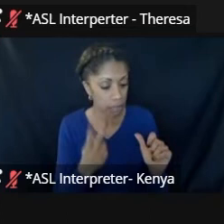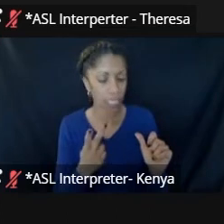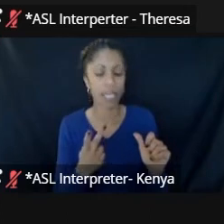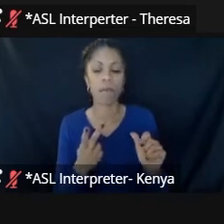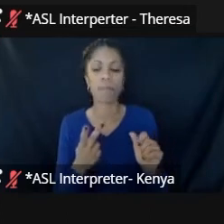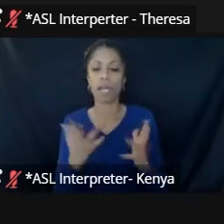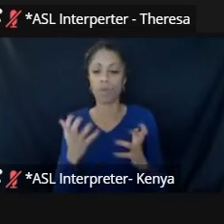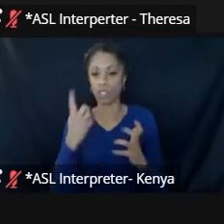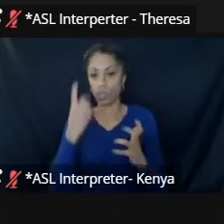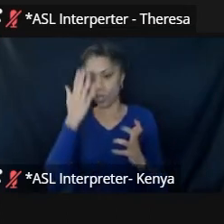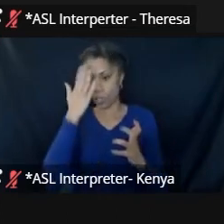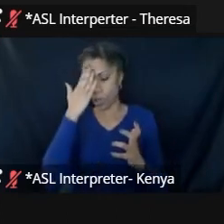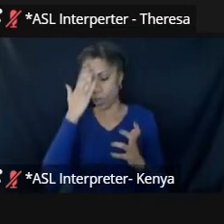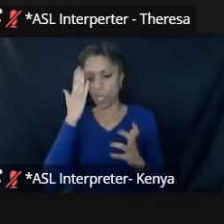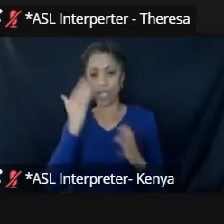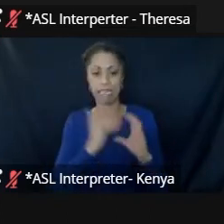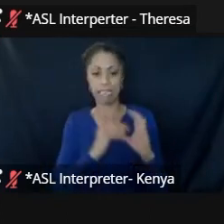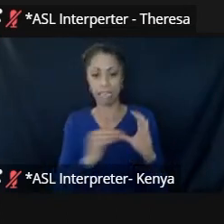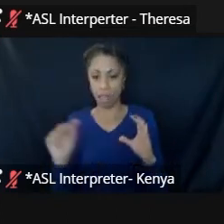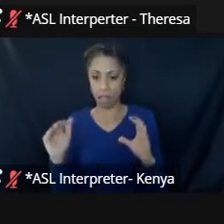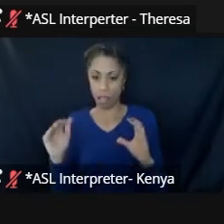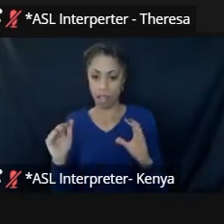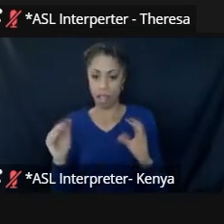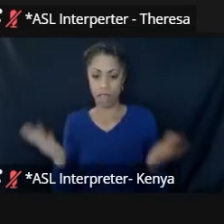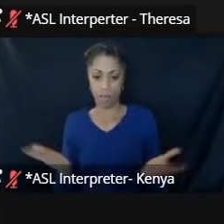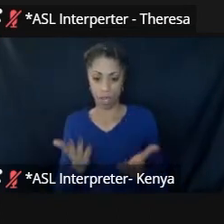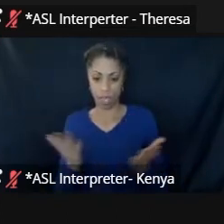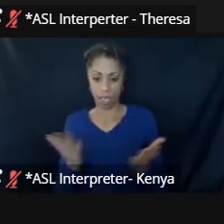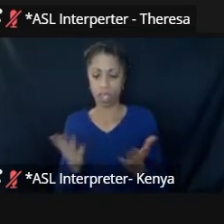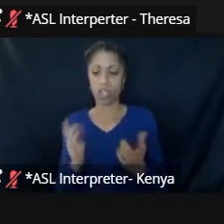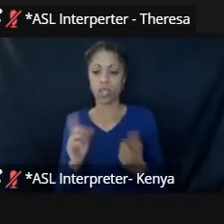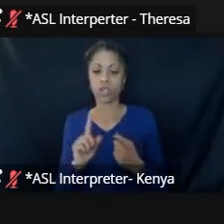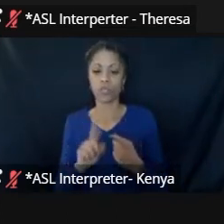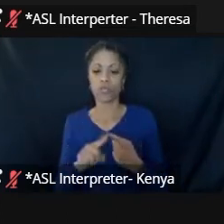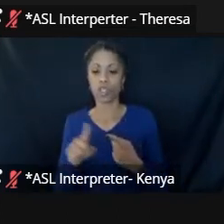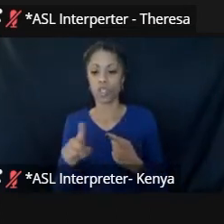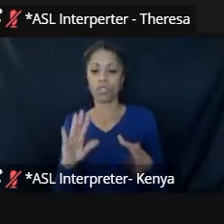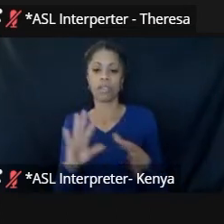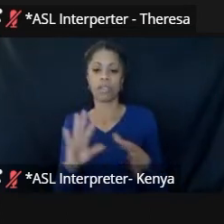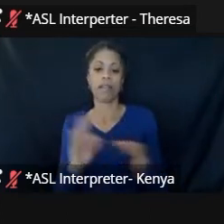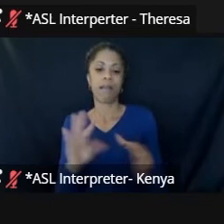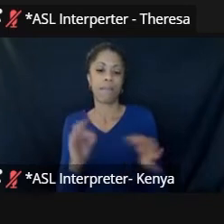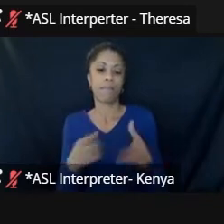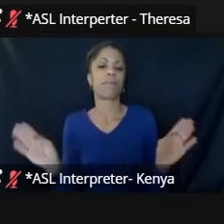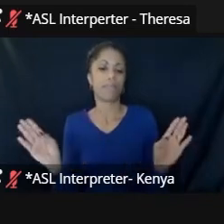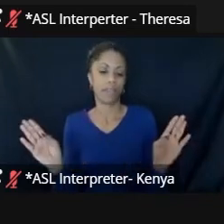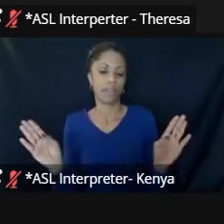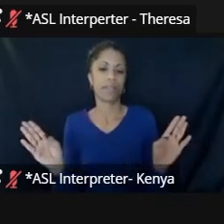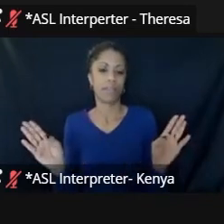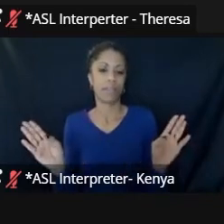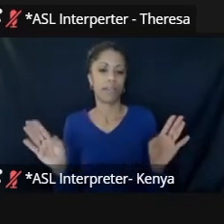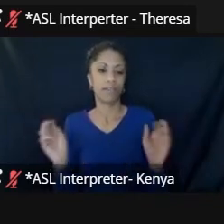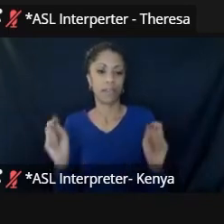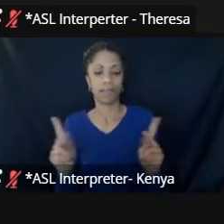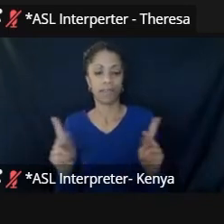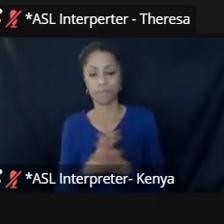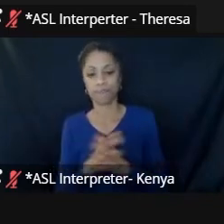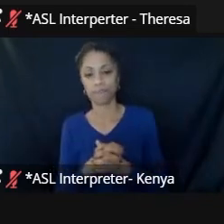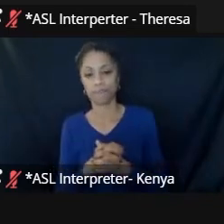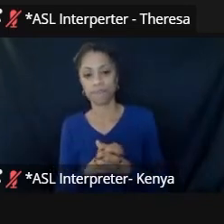and telling you to go on and publicly comment on things that resonate with you. So thank you for engaging here and giving you a sneak preview of